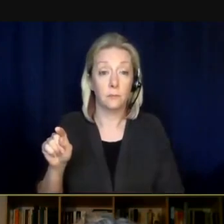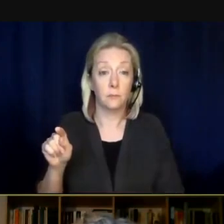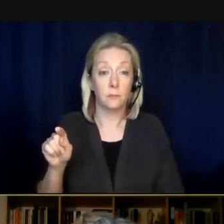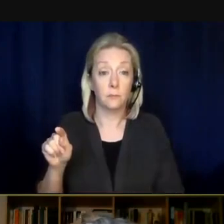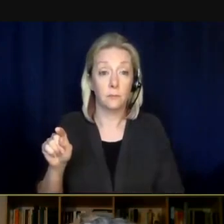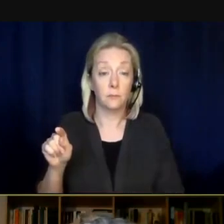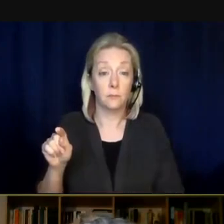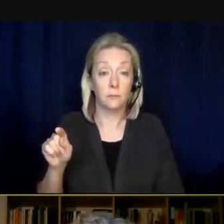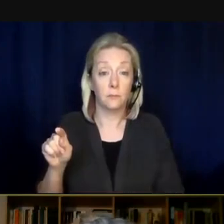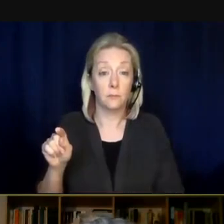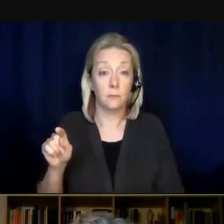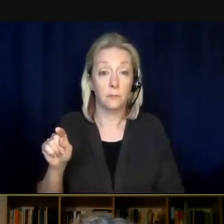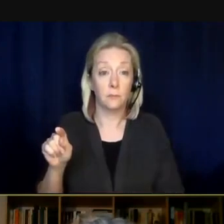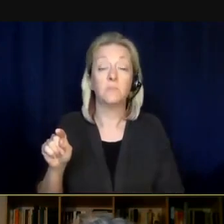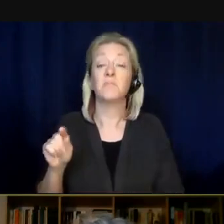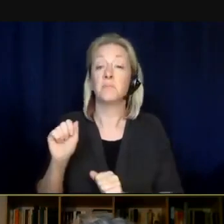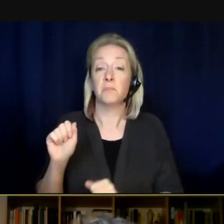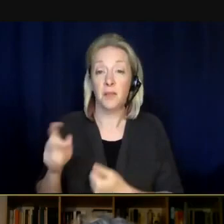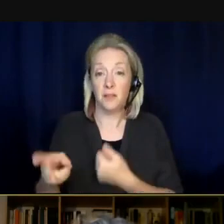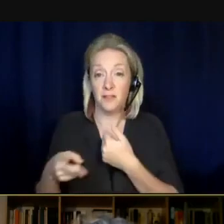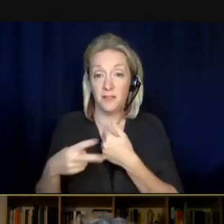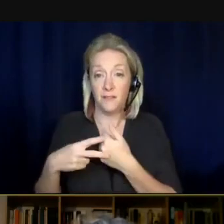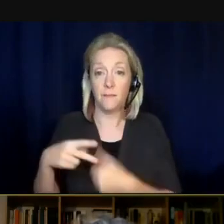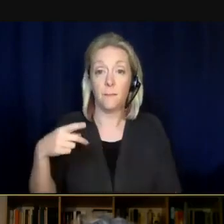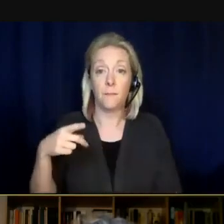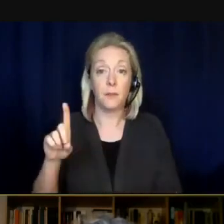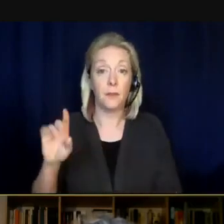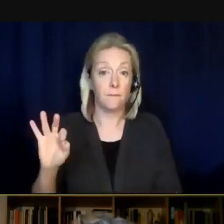you can save it as a PDF here.